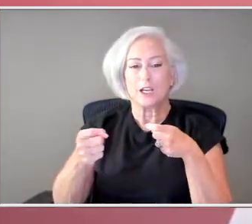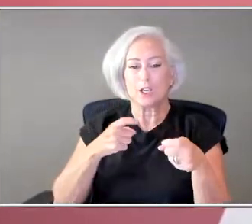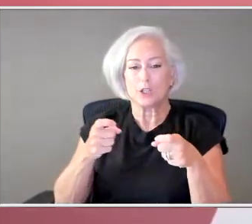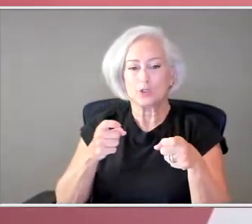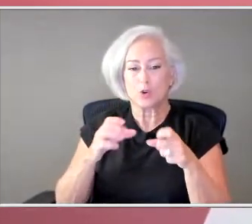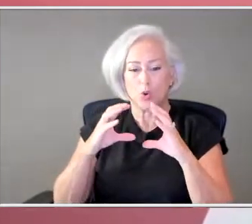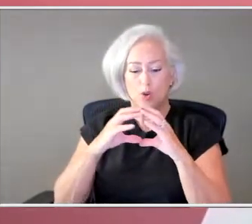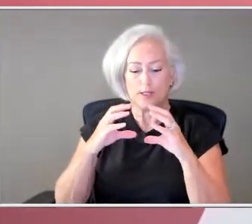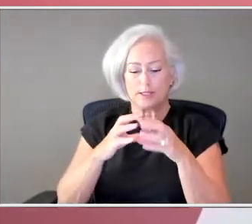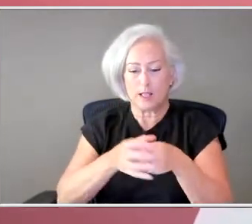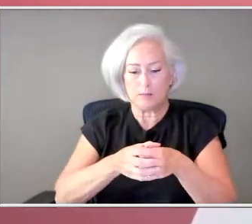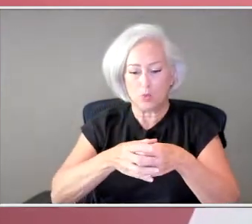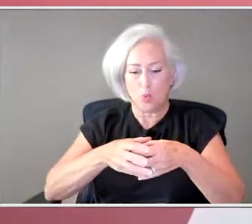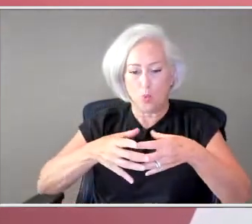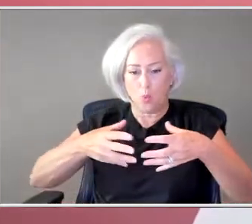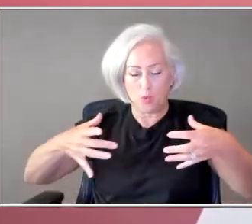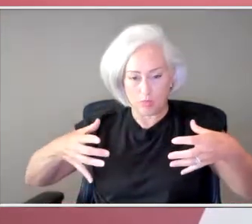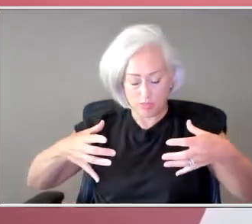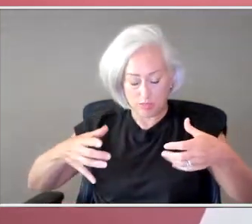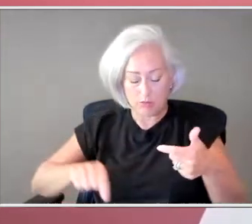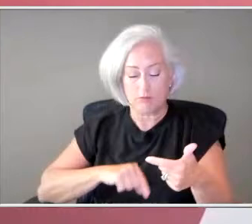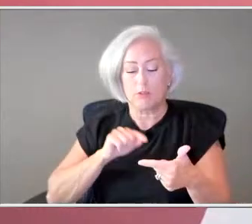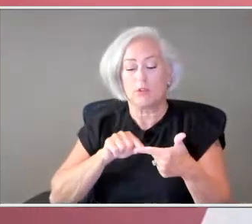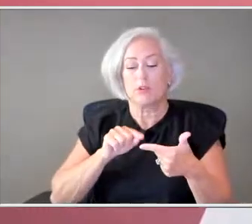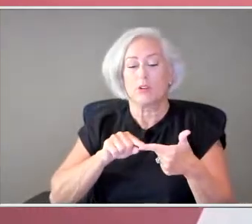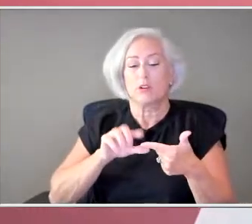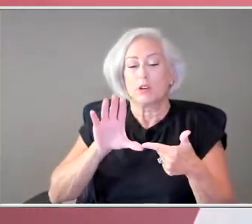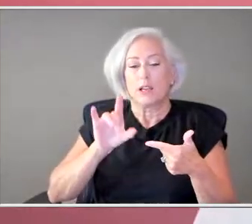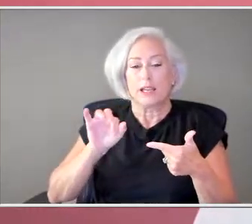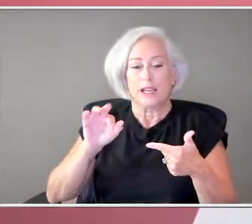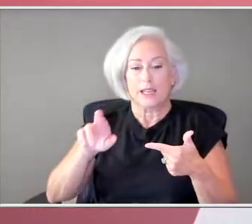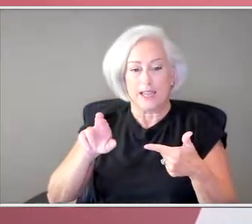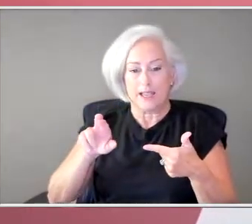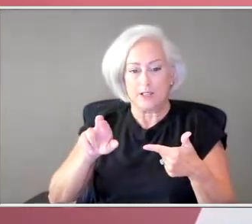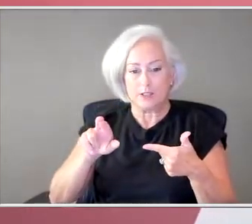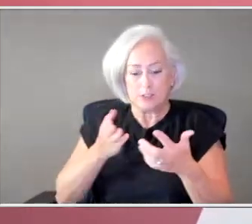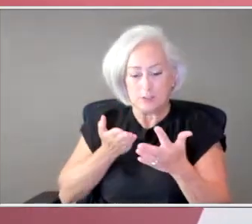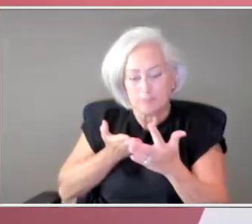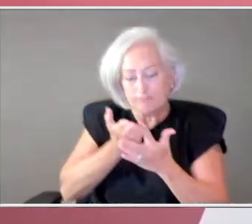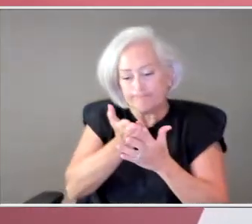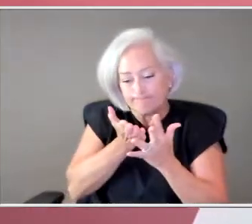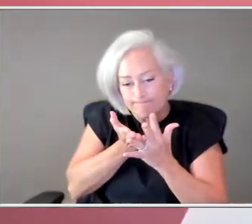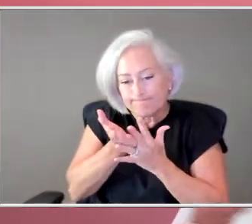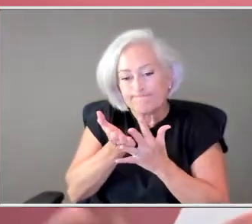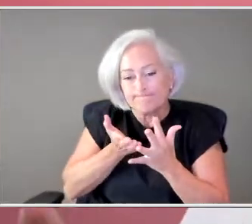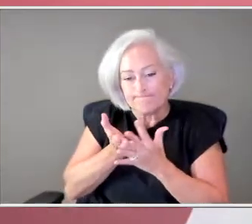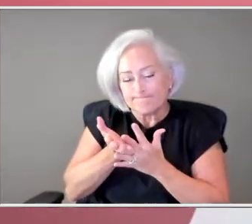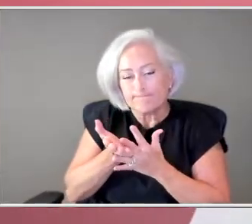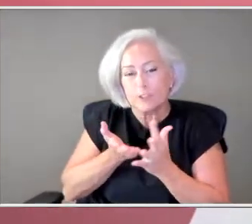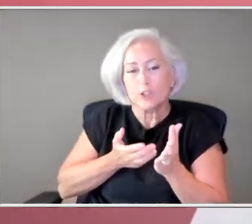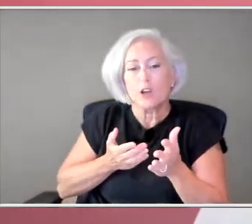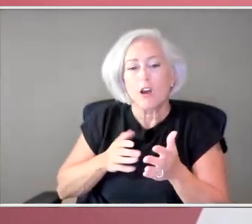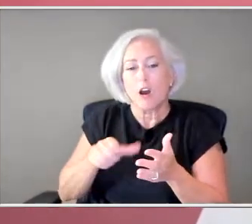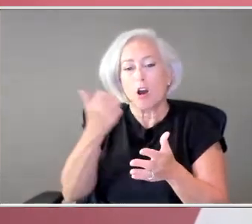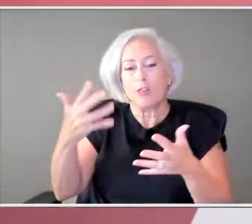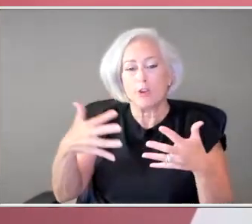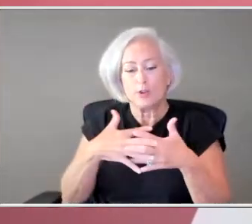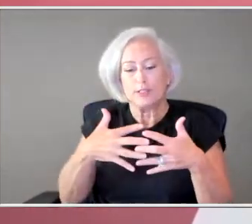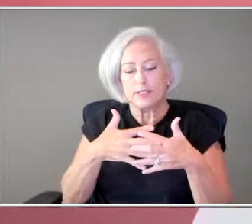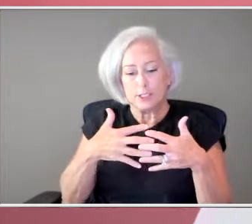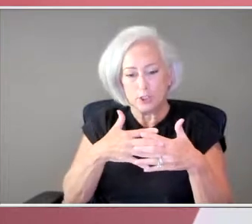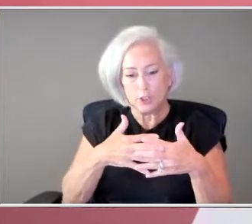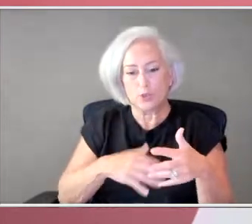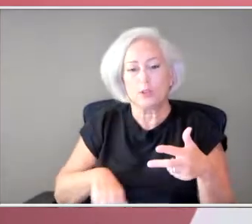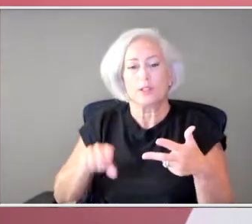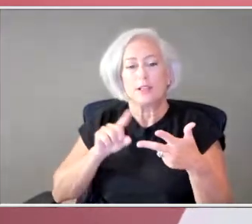bigger. And they invade other tissue, and they spread. Prostate cancer